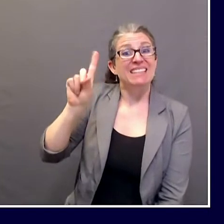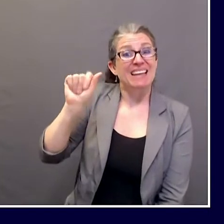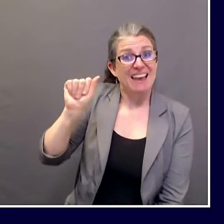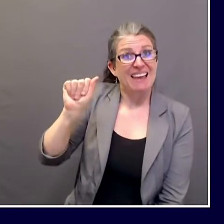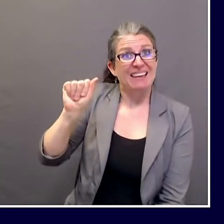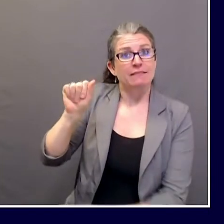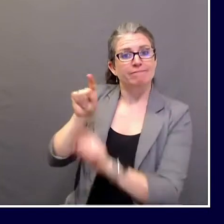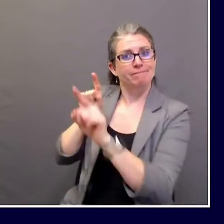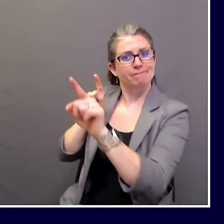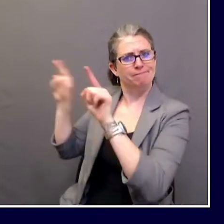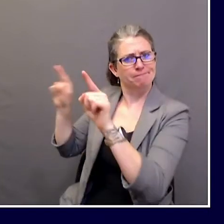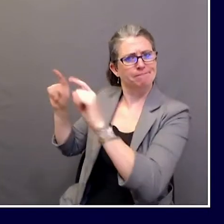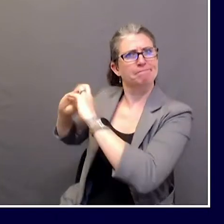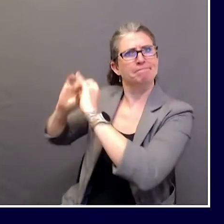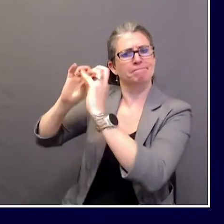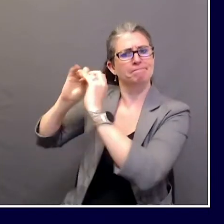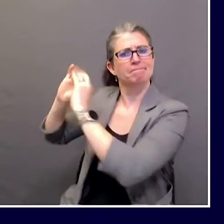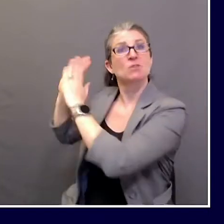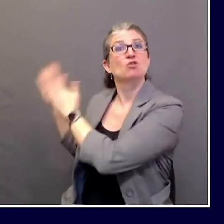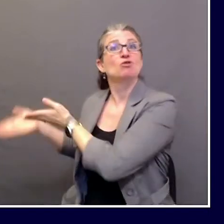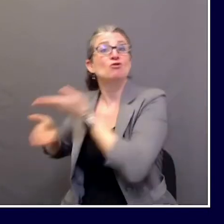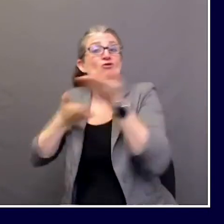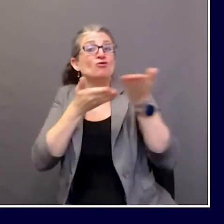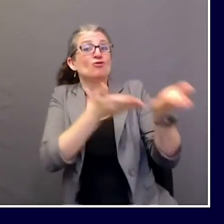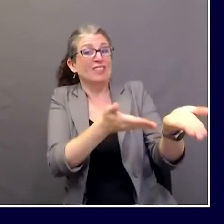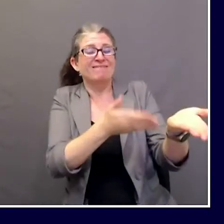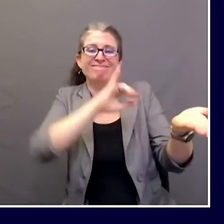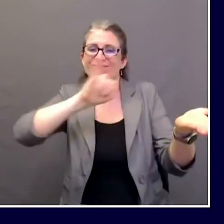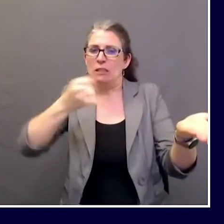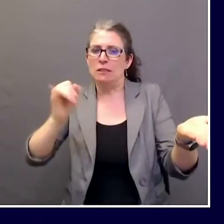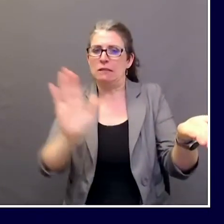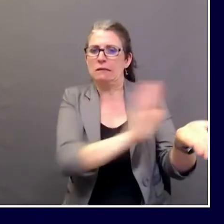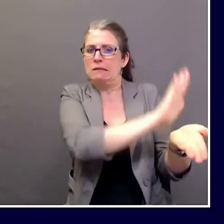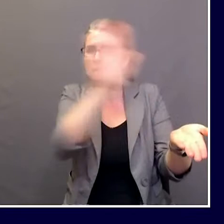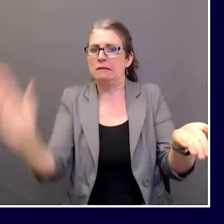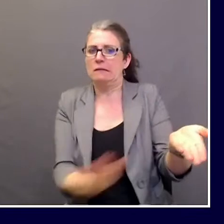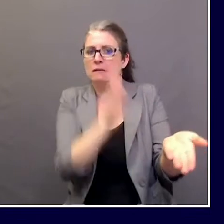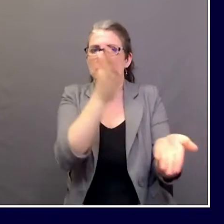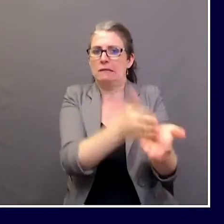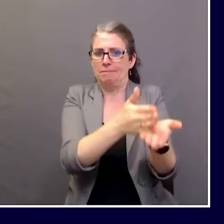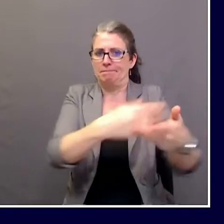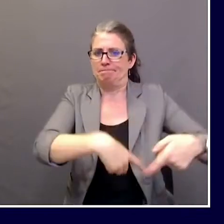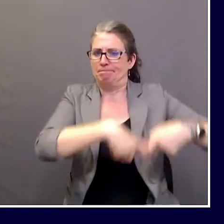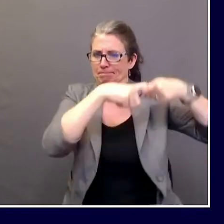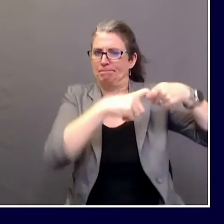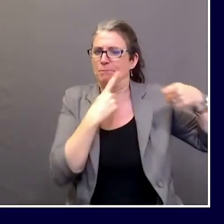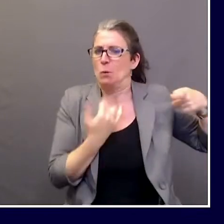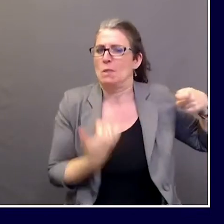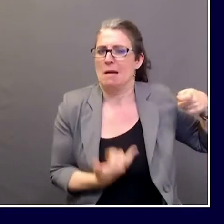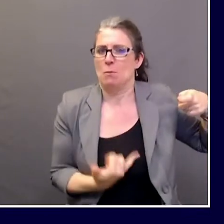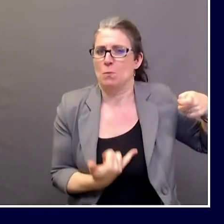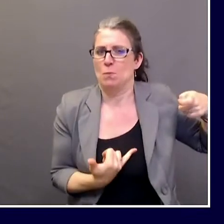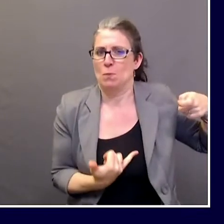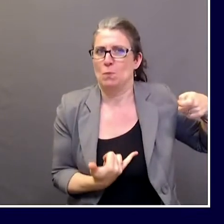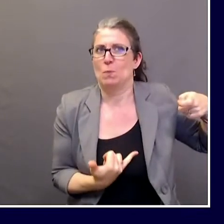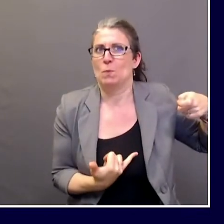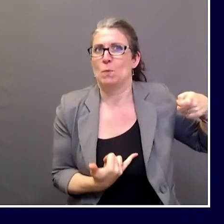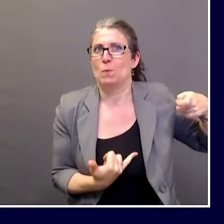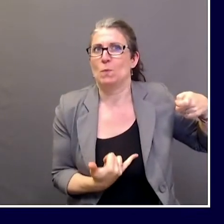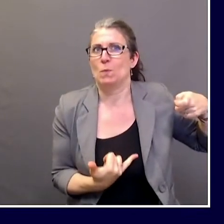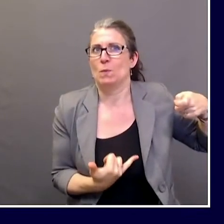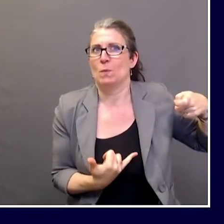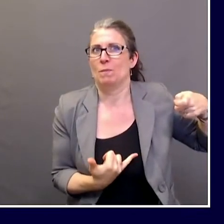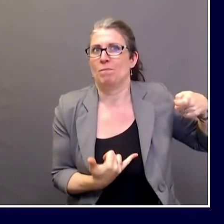the administration of J&J vaccine out of an abundance of caution. This